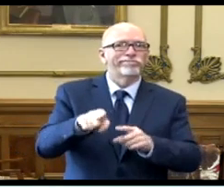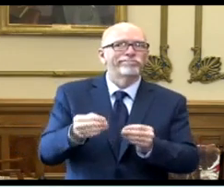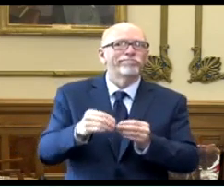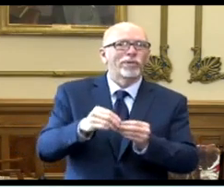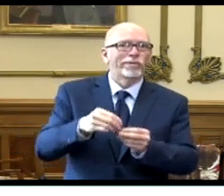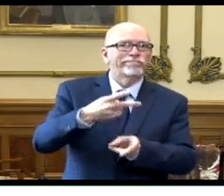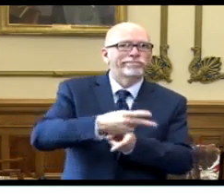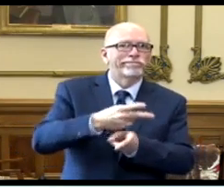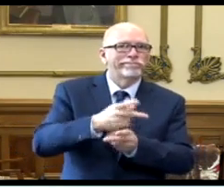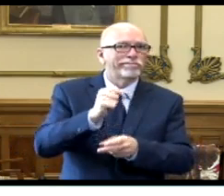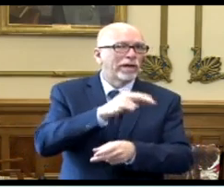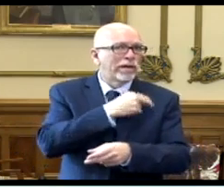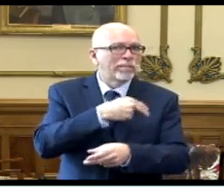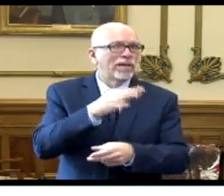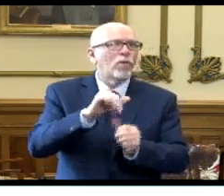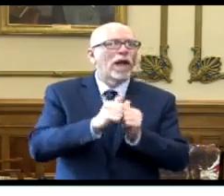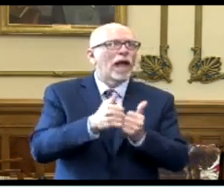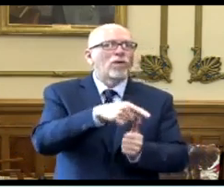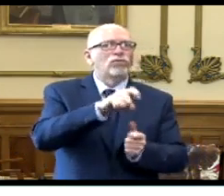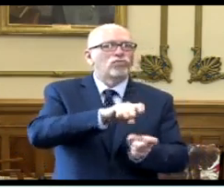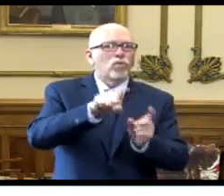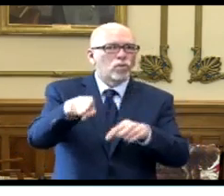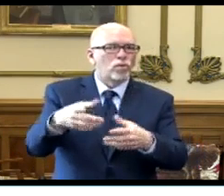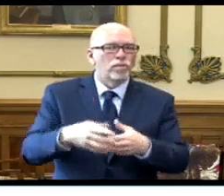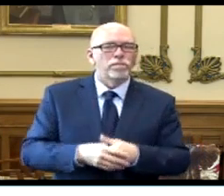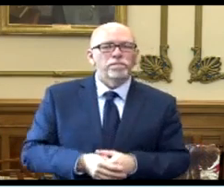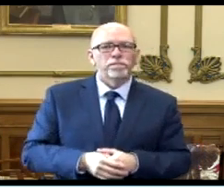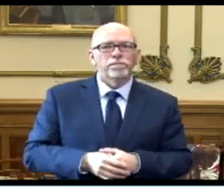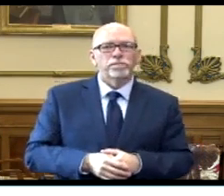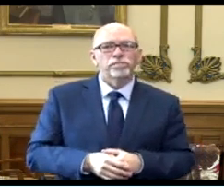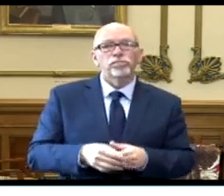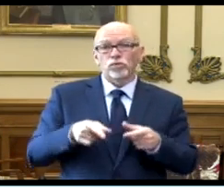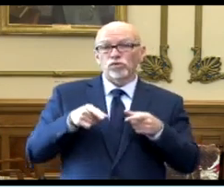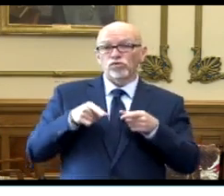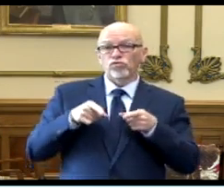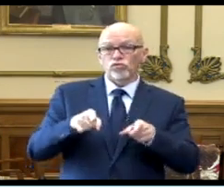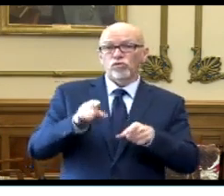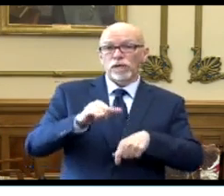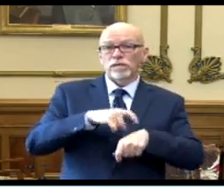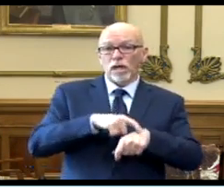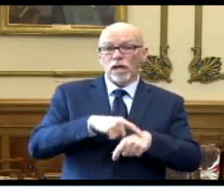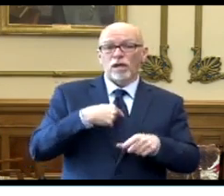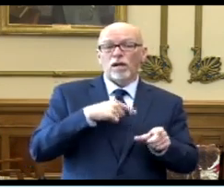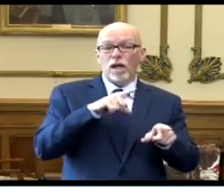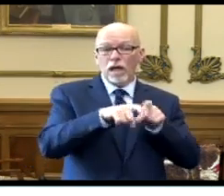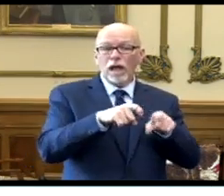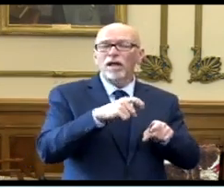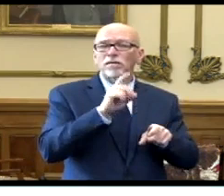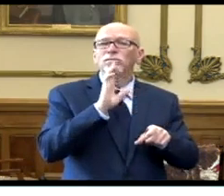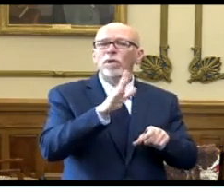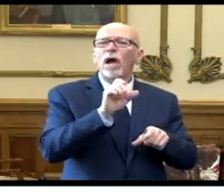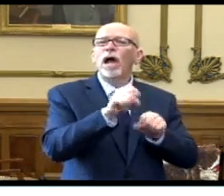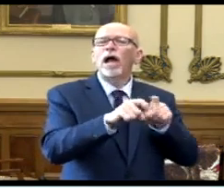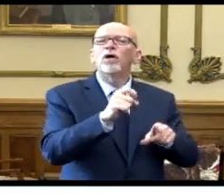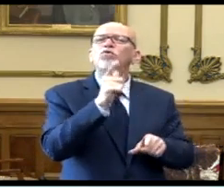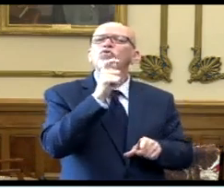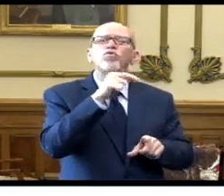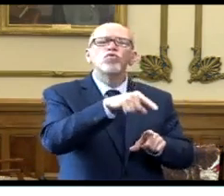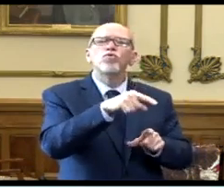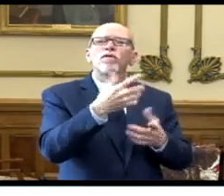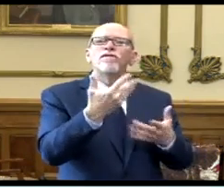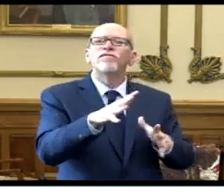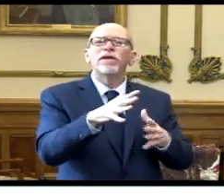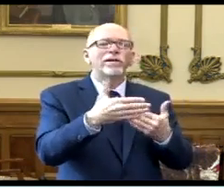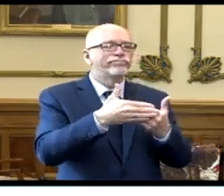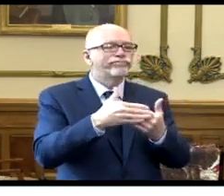health care and how they should access that health care. During this time, we will also ask questions about who the individual has been